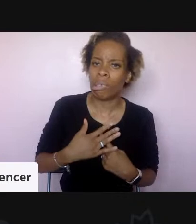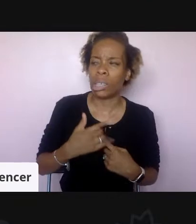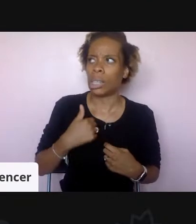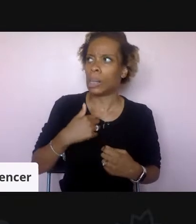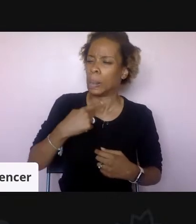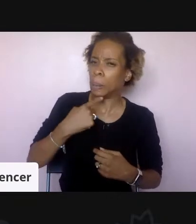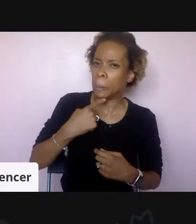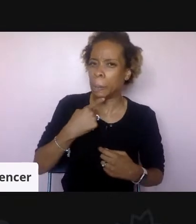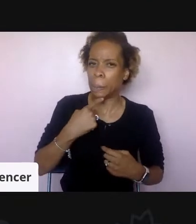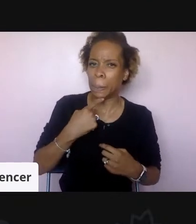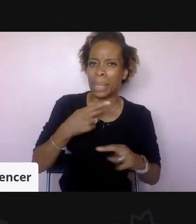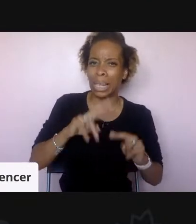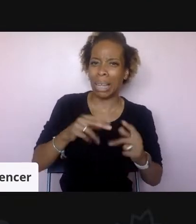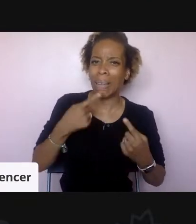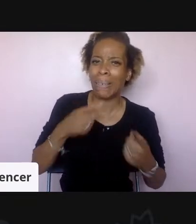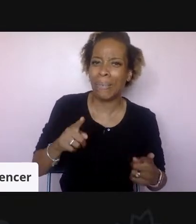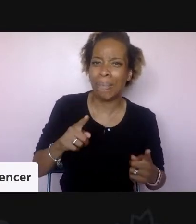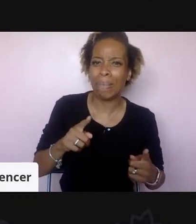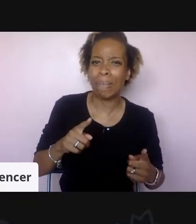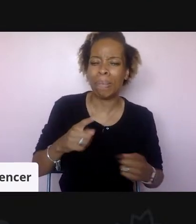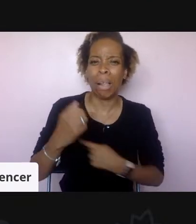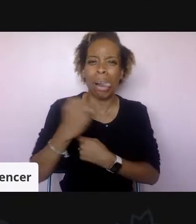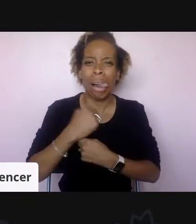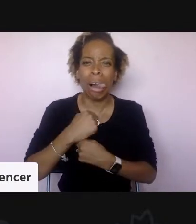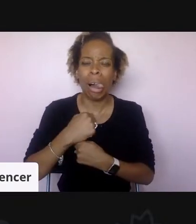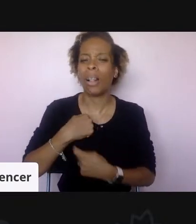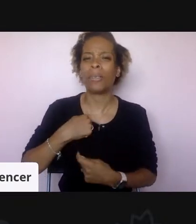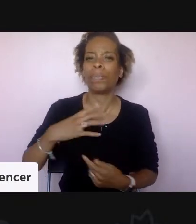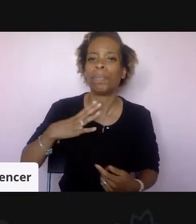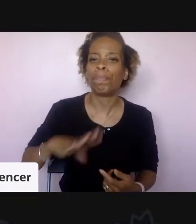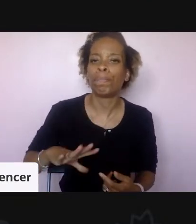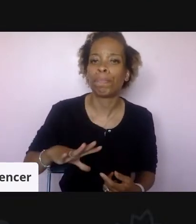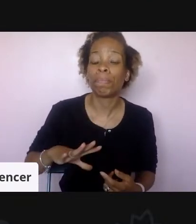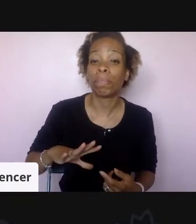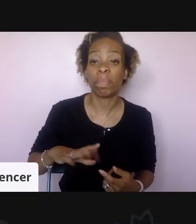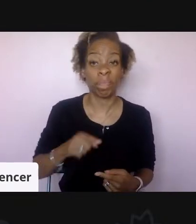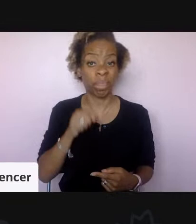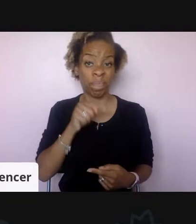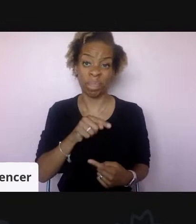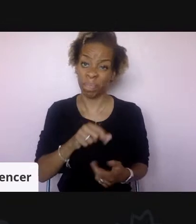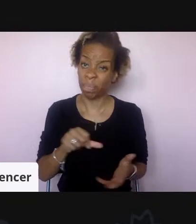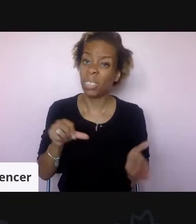won't be taken seriously. This